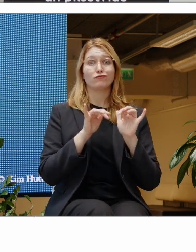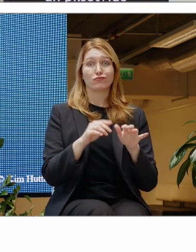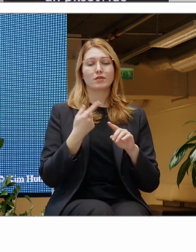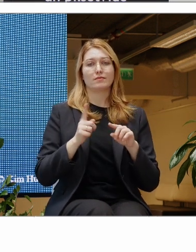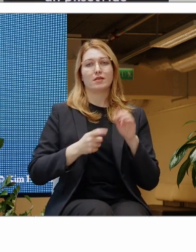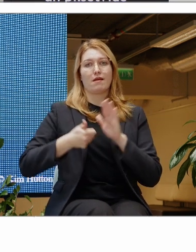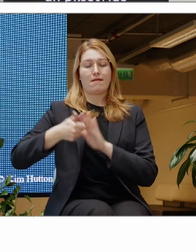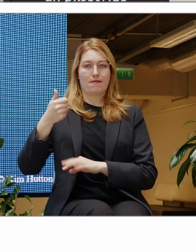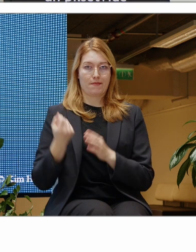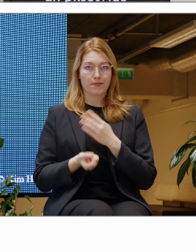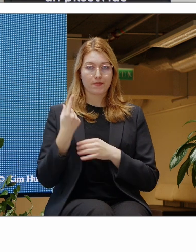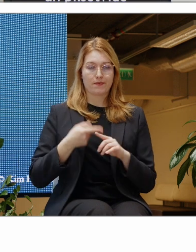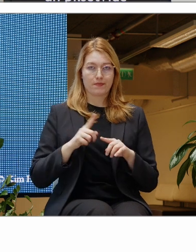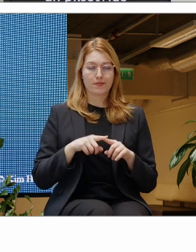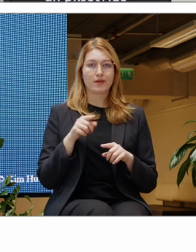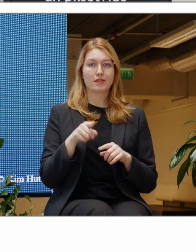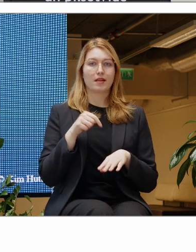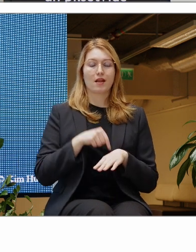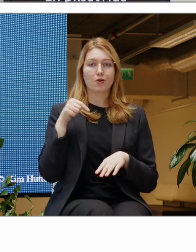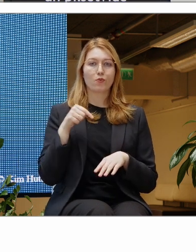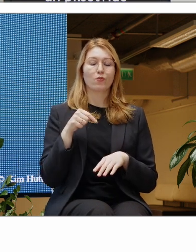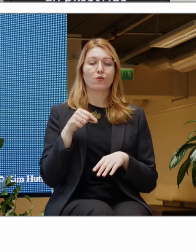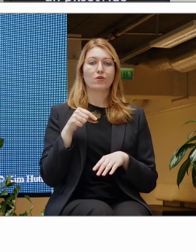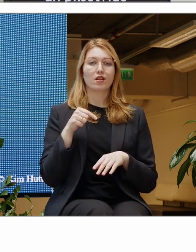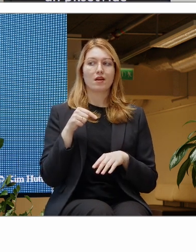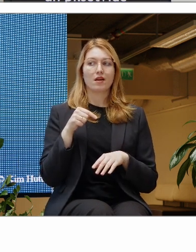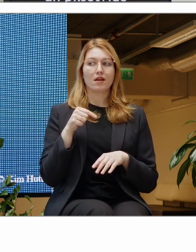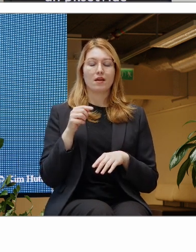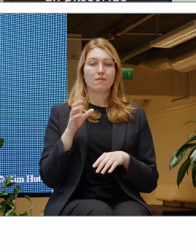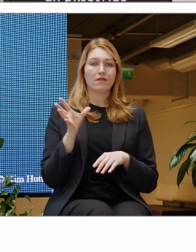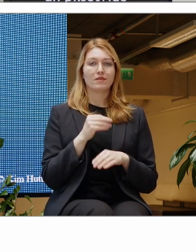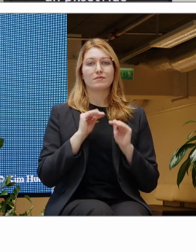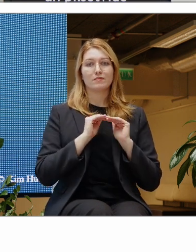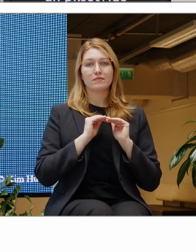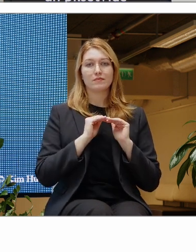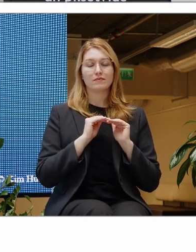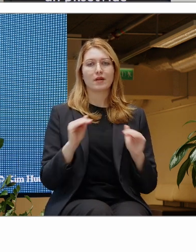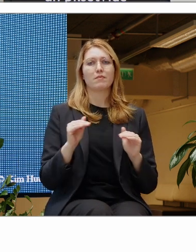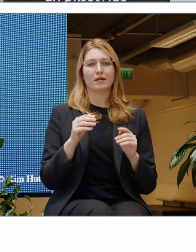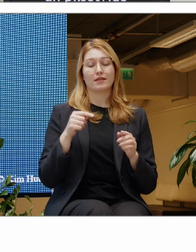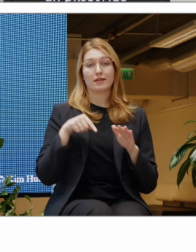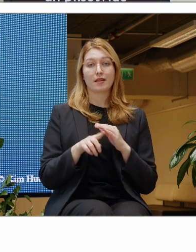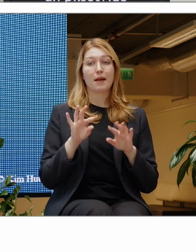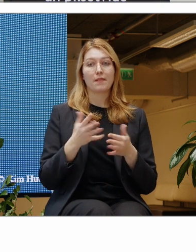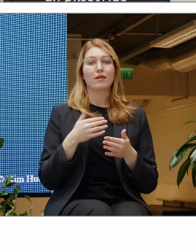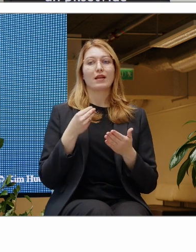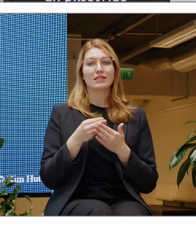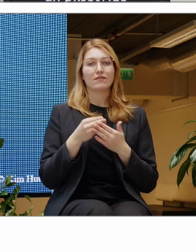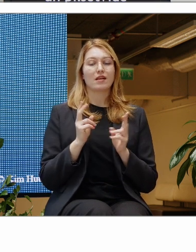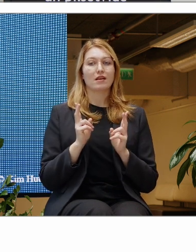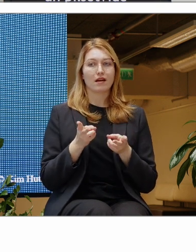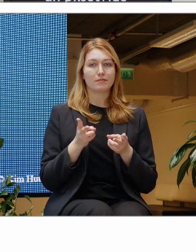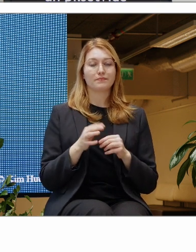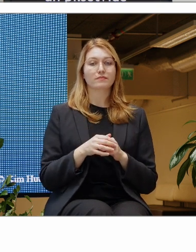there's two types of empathy. There's trait empathy, which is the empathy that you're born with, your baseline personality. But I measured state empathy. State